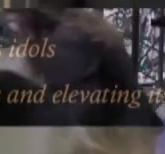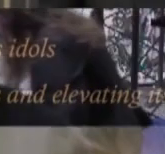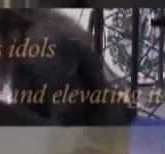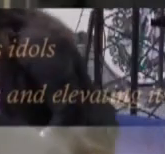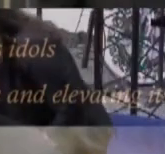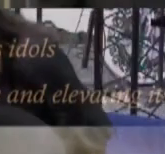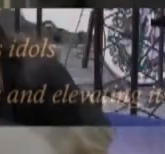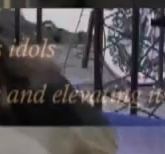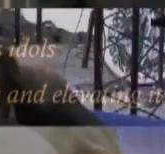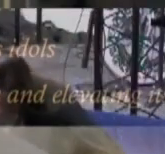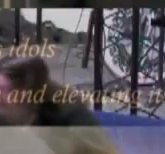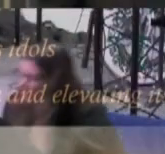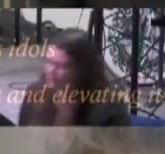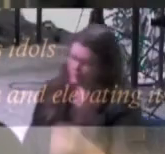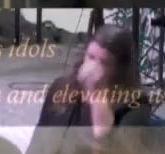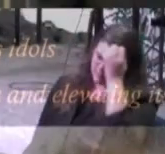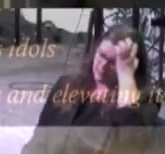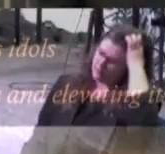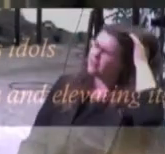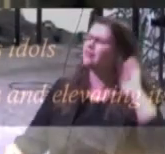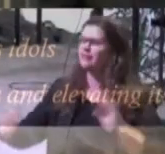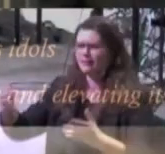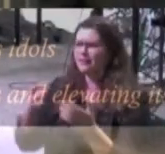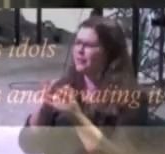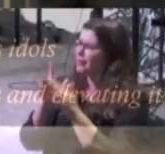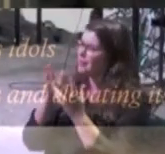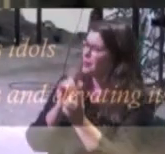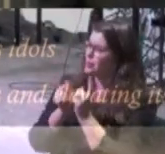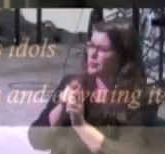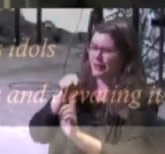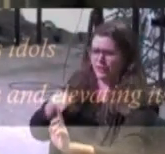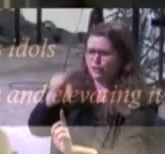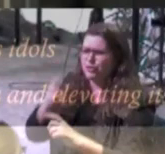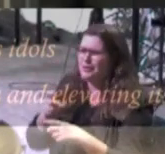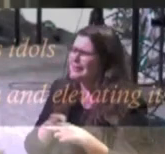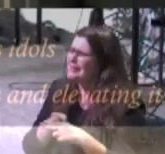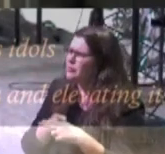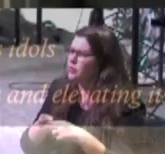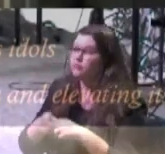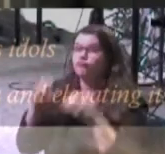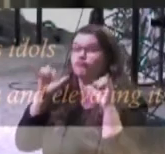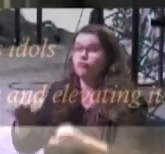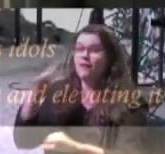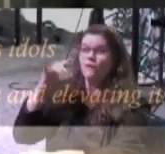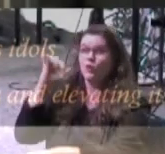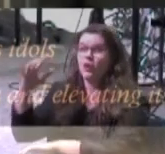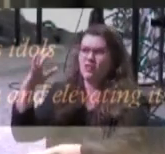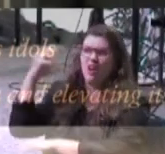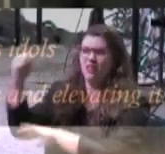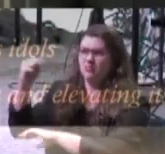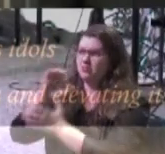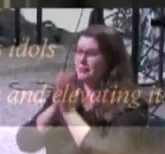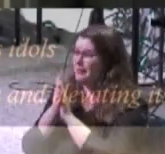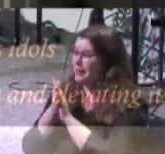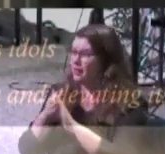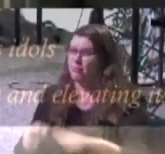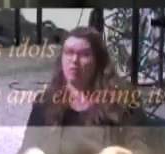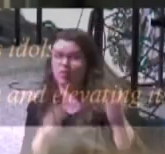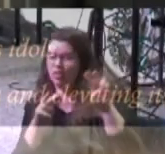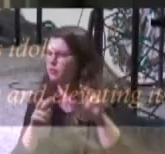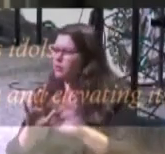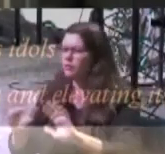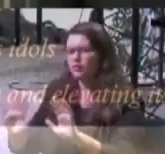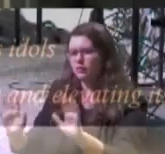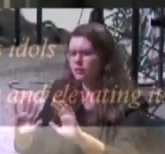Such products are intended to be short-lived, and so can use the most current idiomatic language. They can be